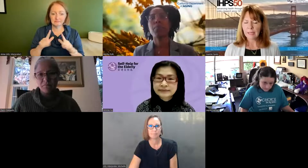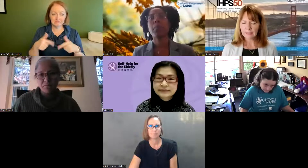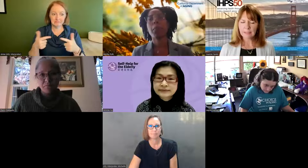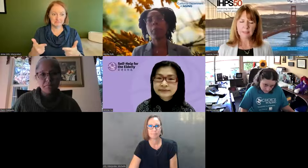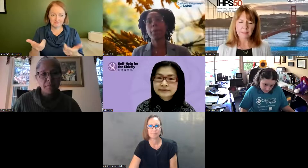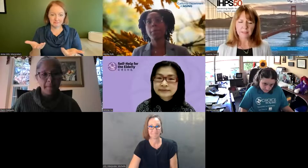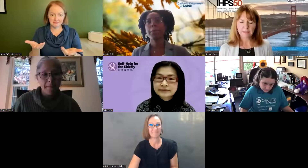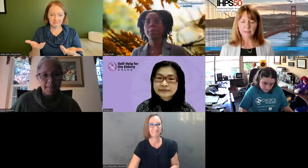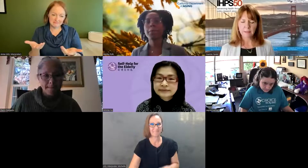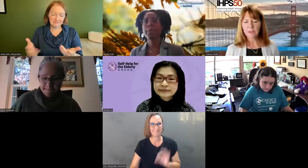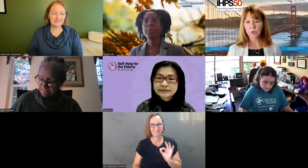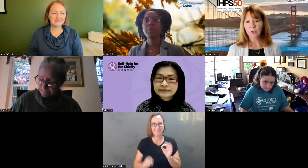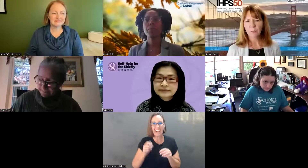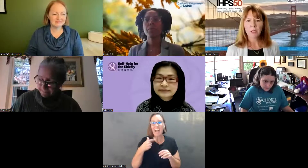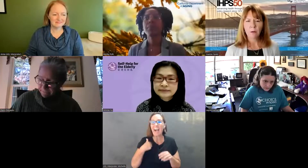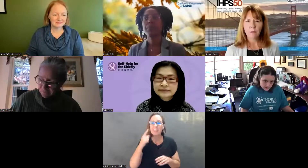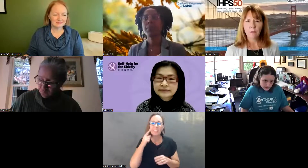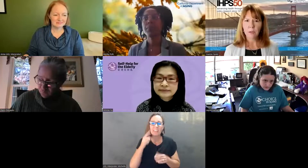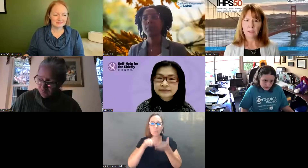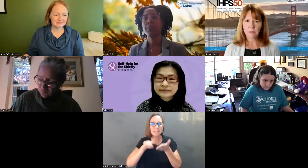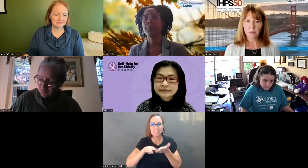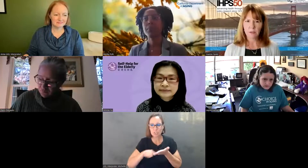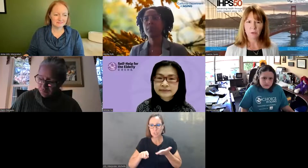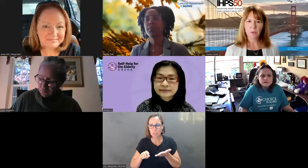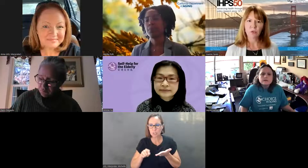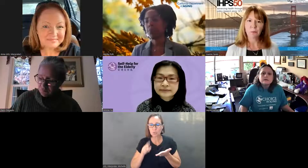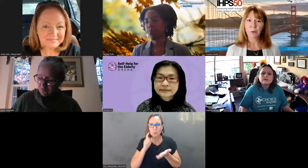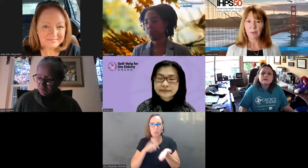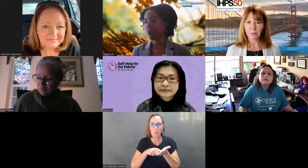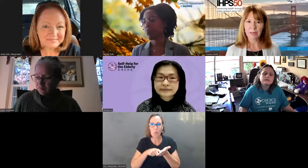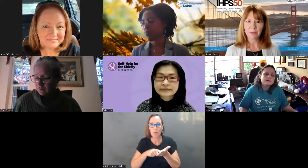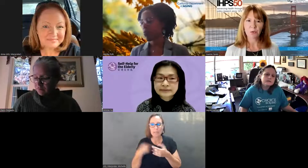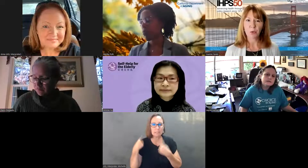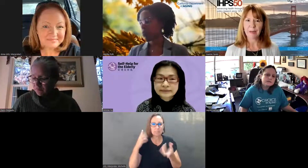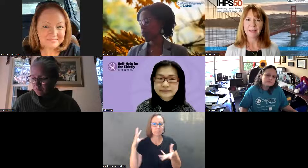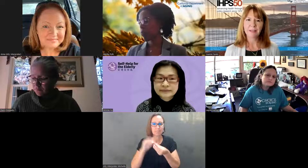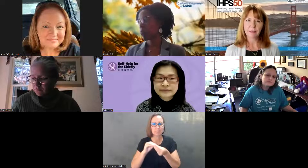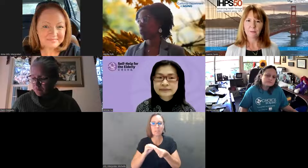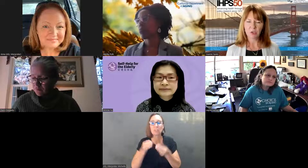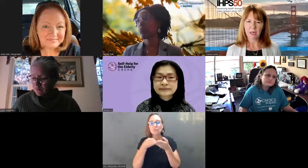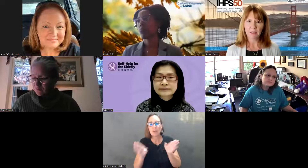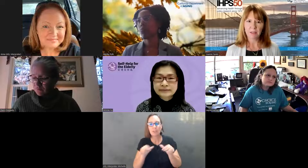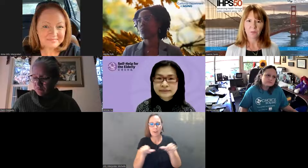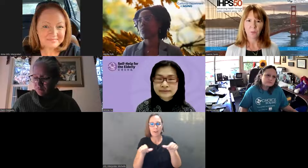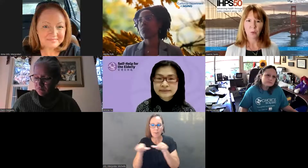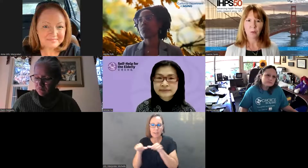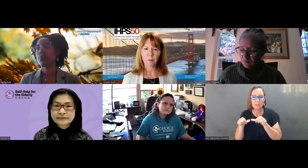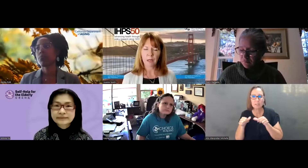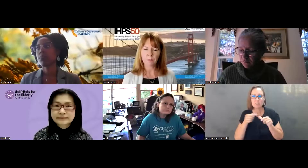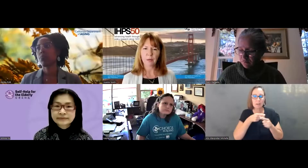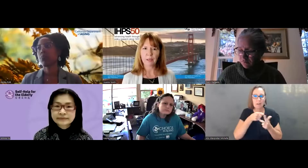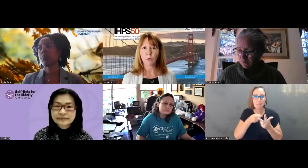Yeah, I think the research that we know of points to two general areas or domains of challenge